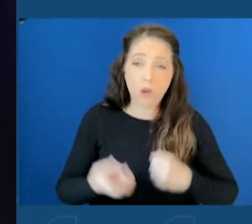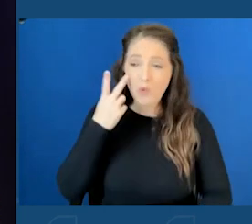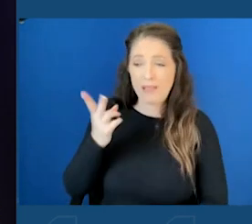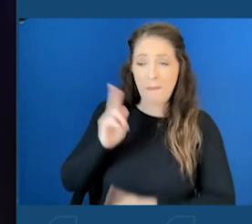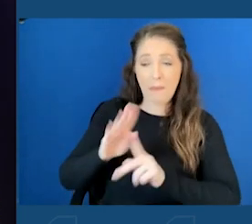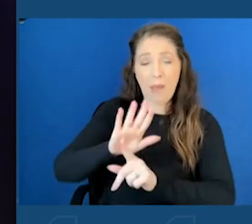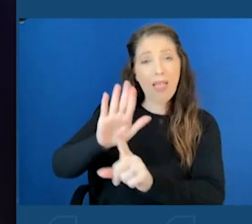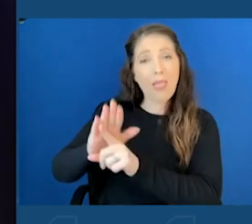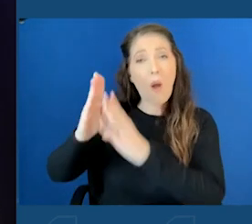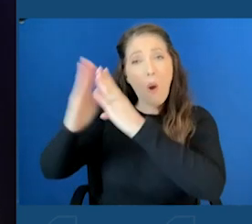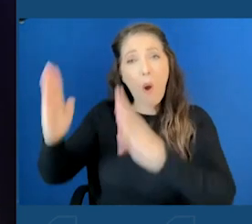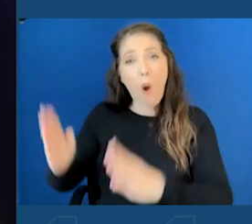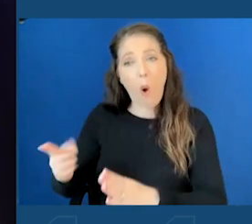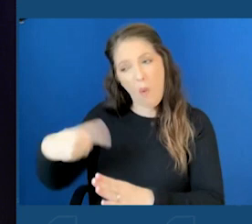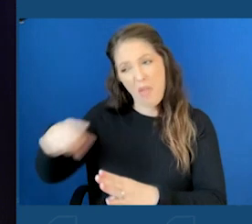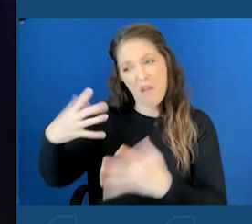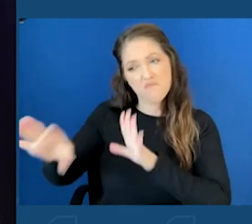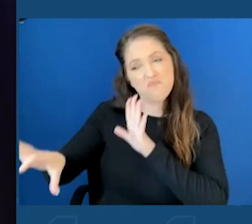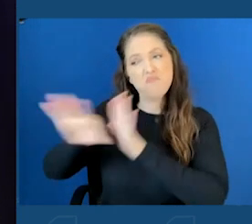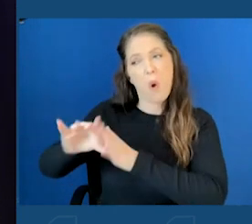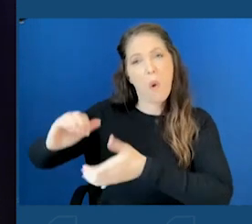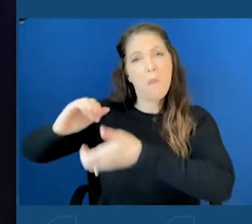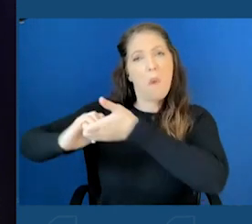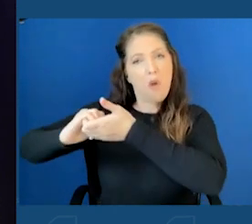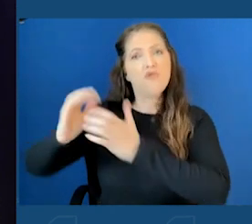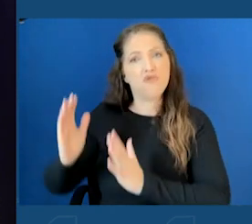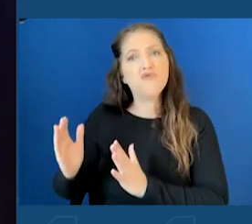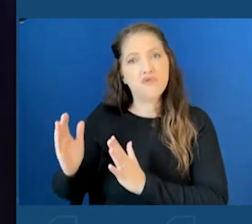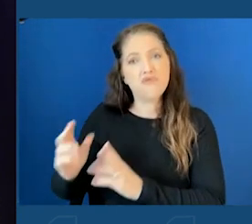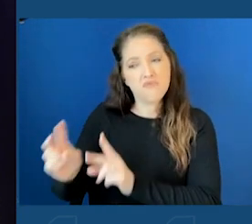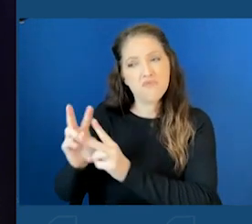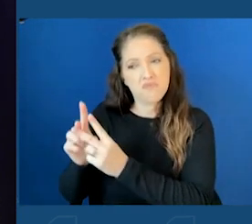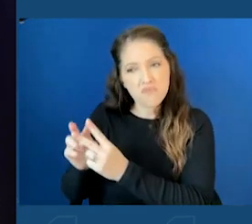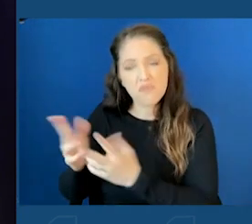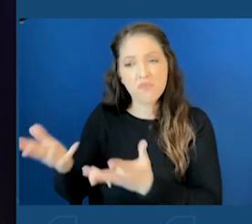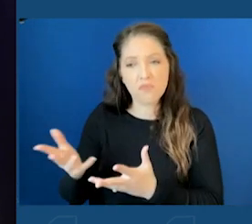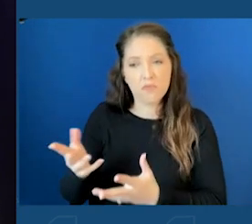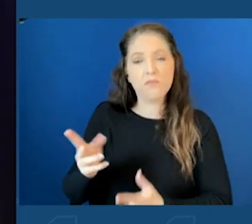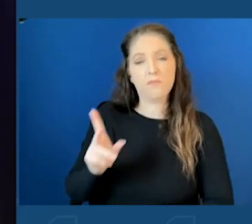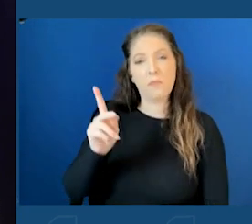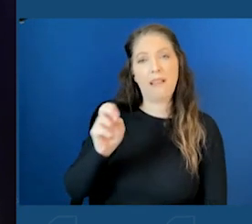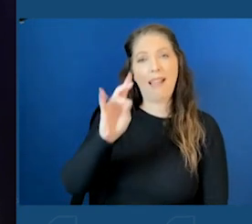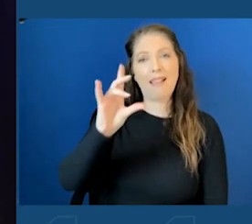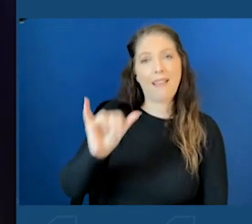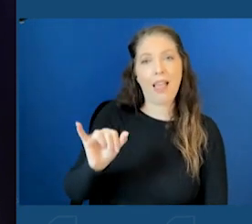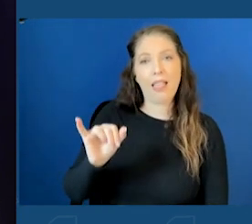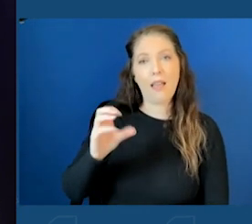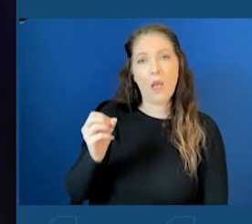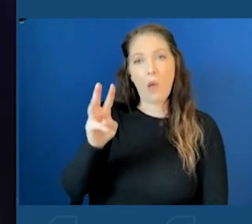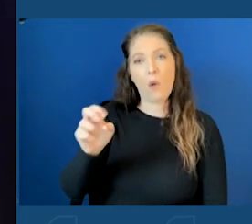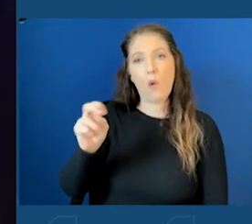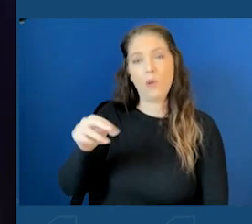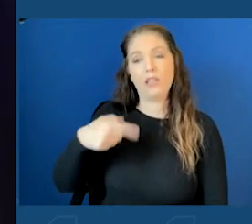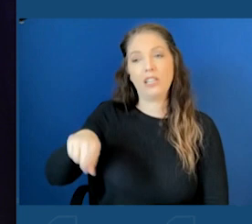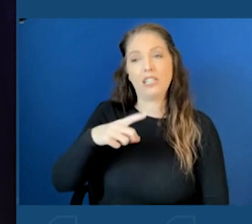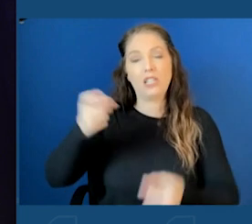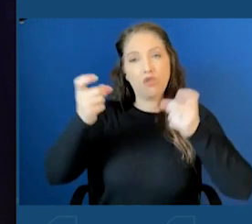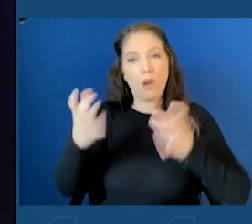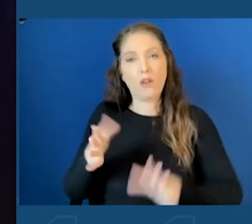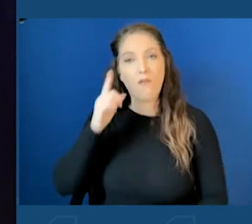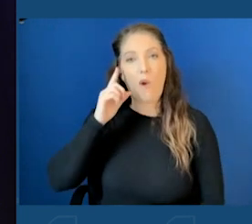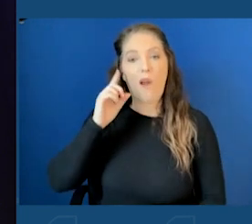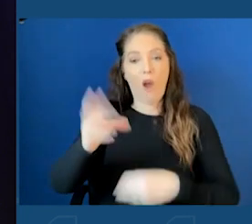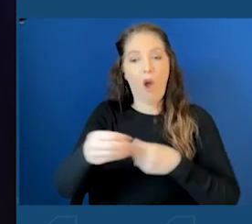someone they chose as a partner subjected to violence. And Kelly Owens is the executive director of our Office of Prevention of Domestic Violence. I thank her as